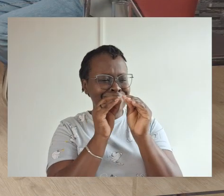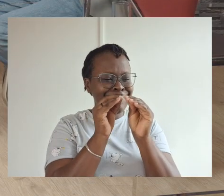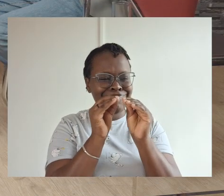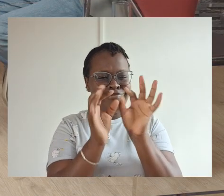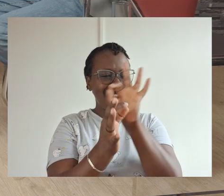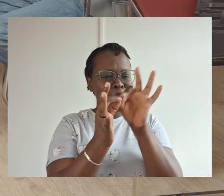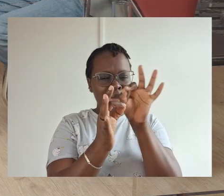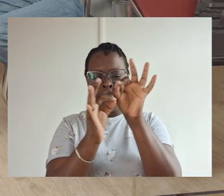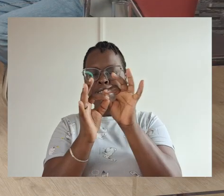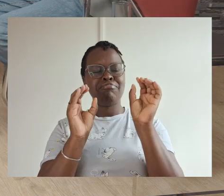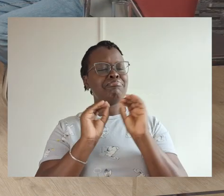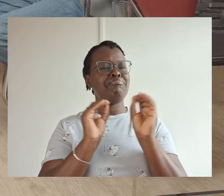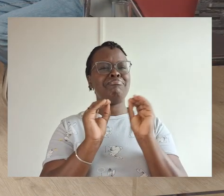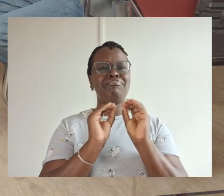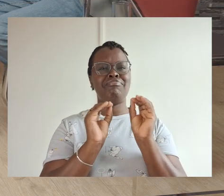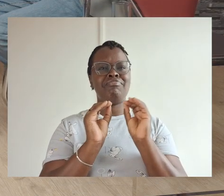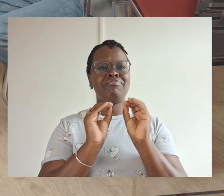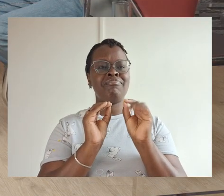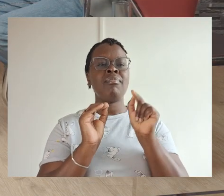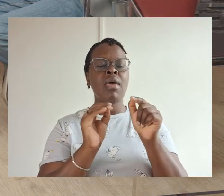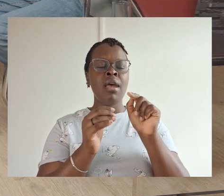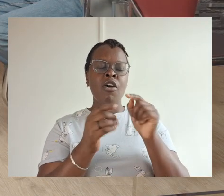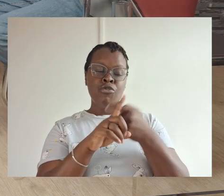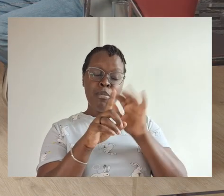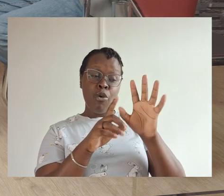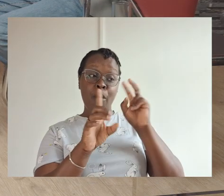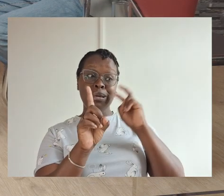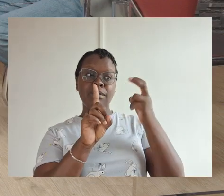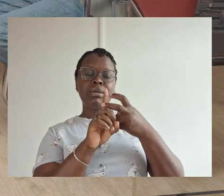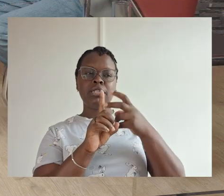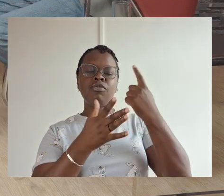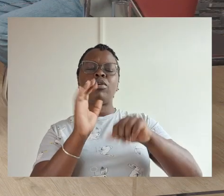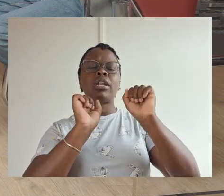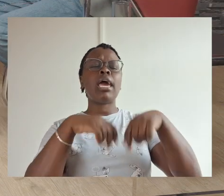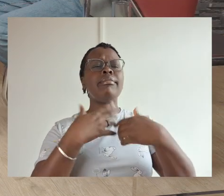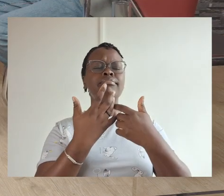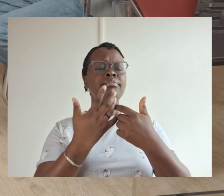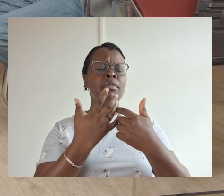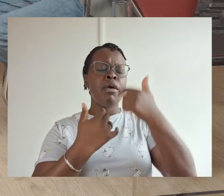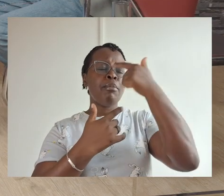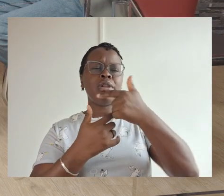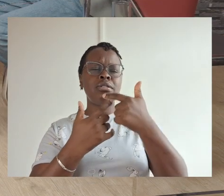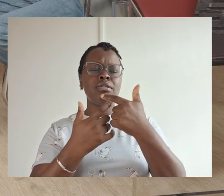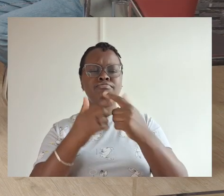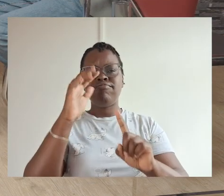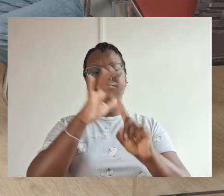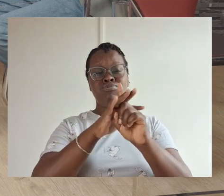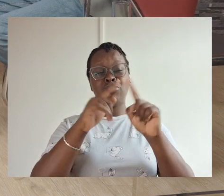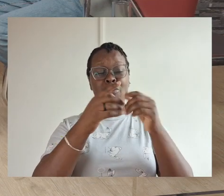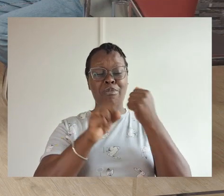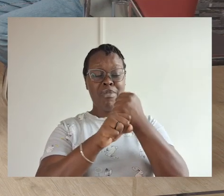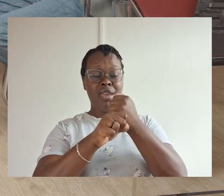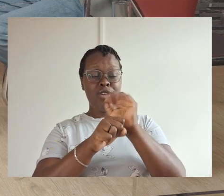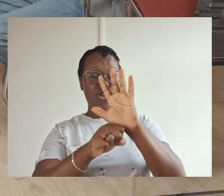is kind of overlooking the needs for the refugee learners. From your perspective, what needs to be done from a policy perspective to make your work